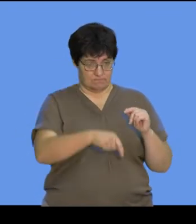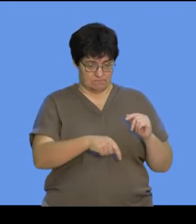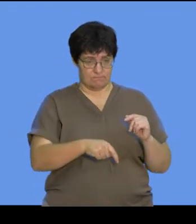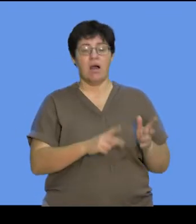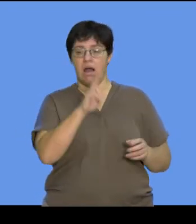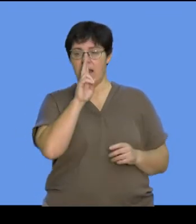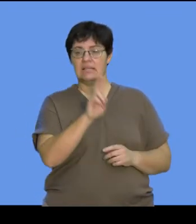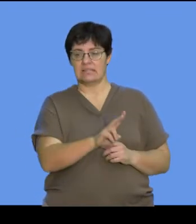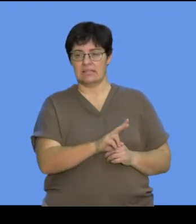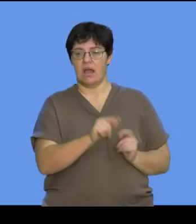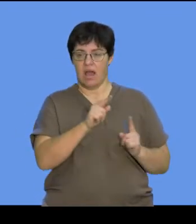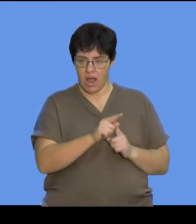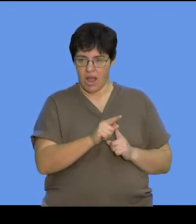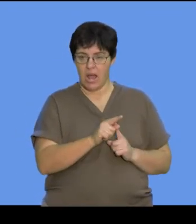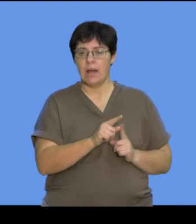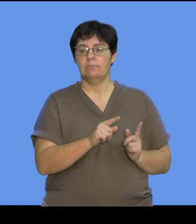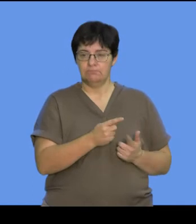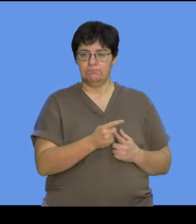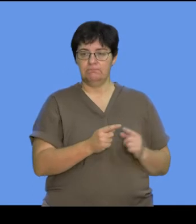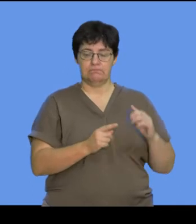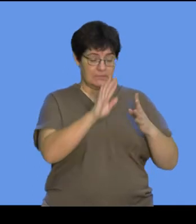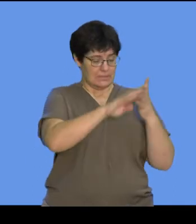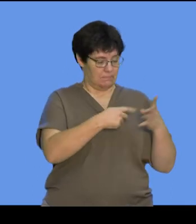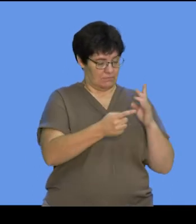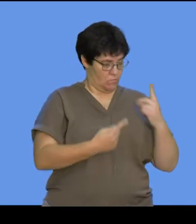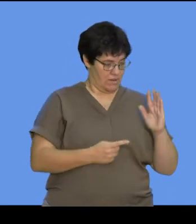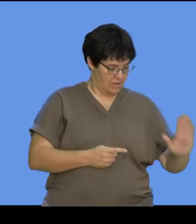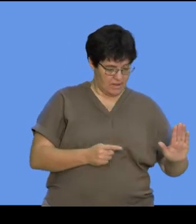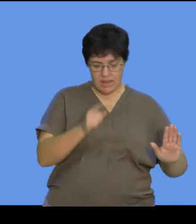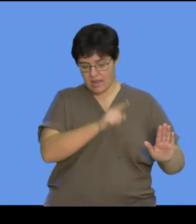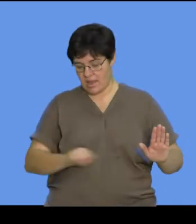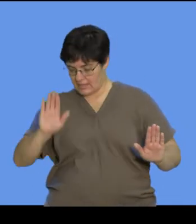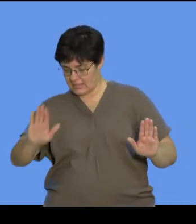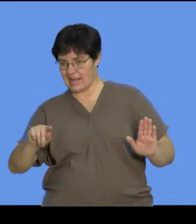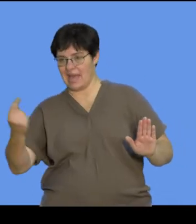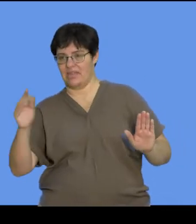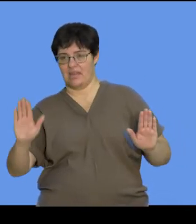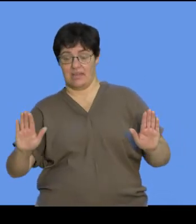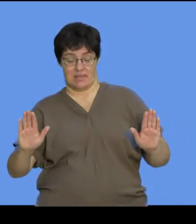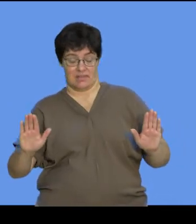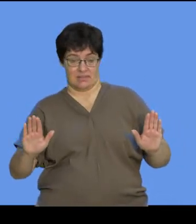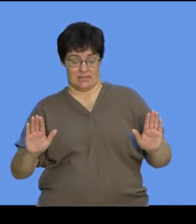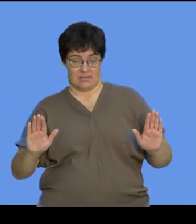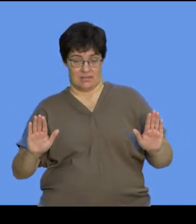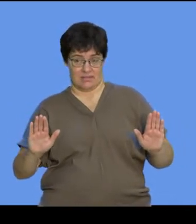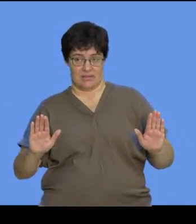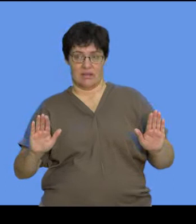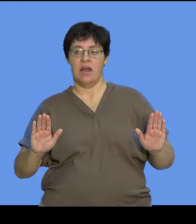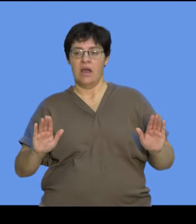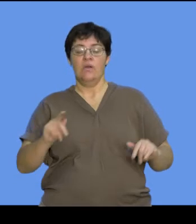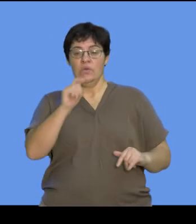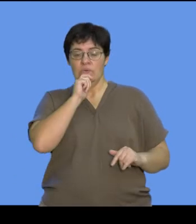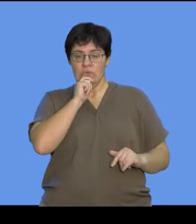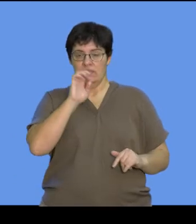further down, we see that this is the template on the one strand, and here we have the template on the other strand.